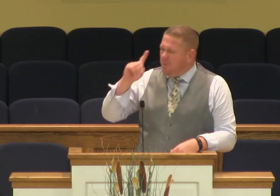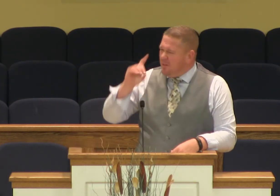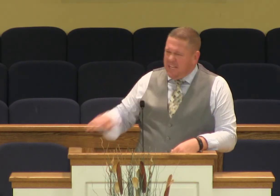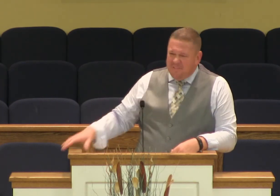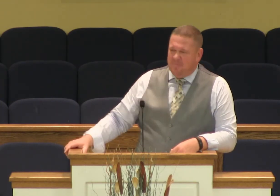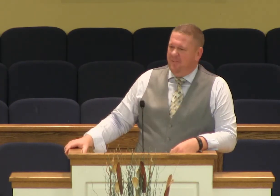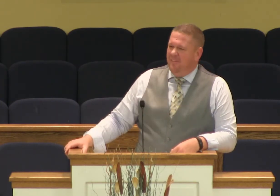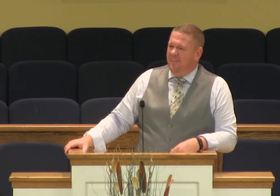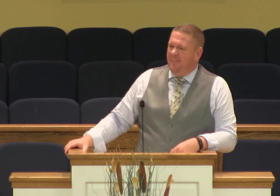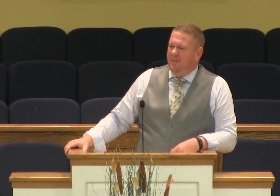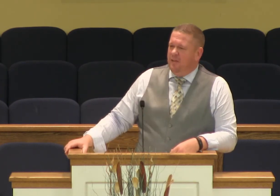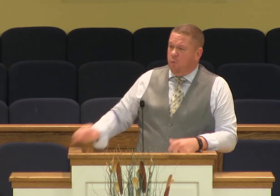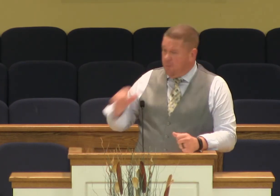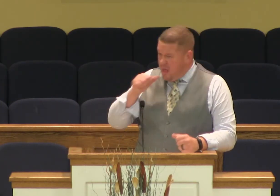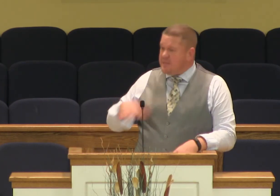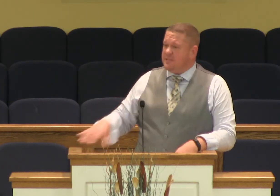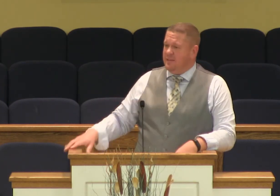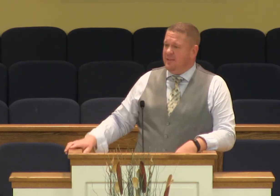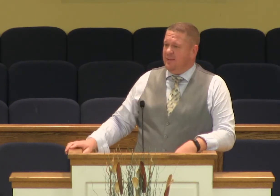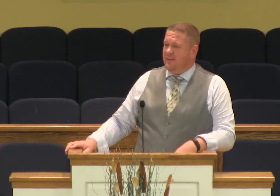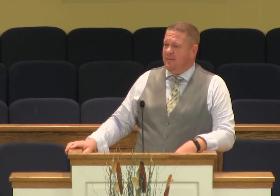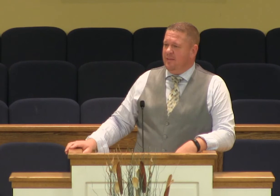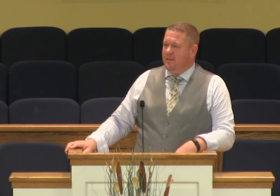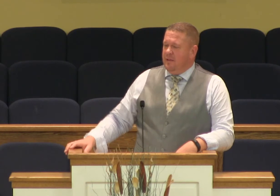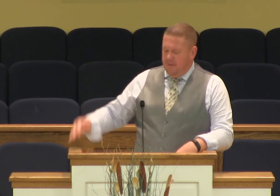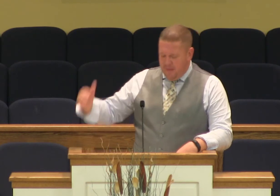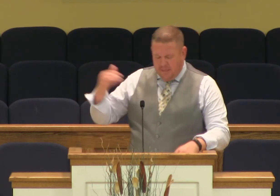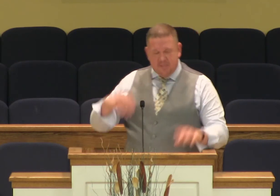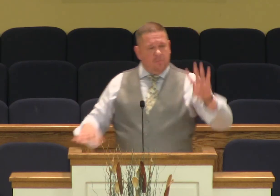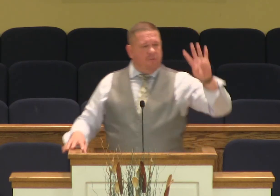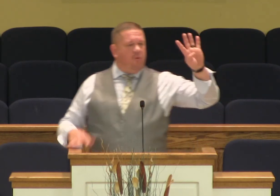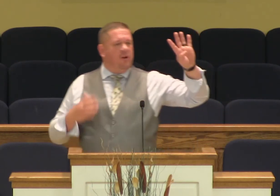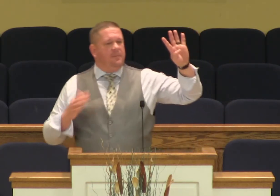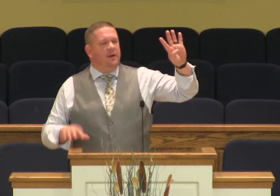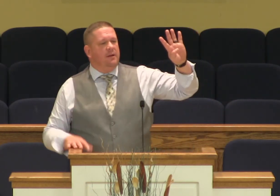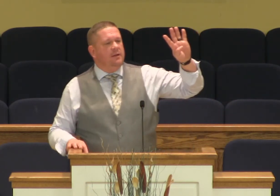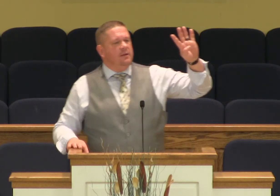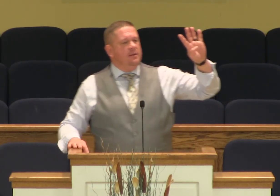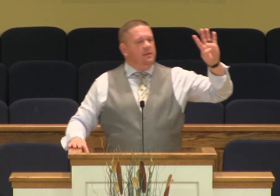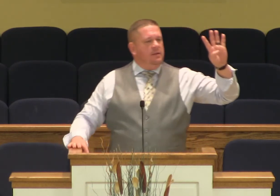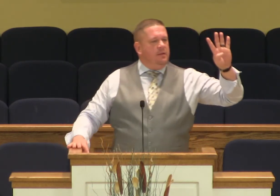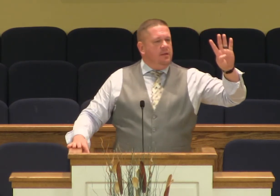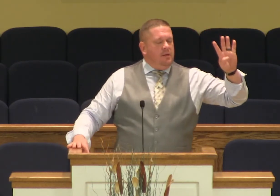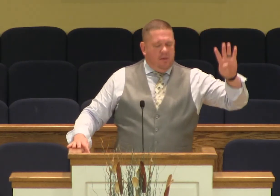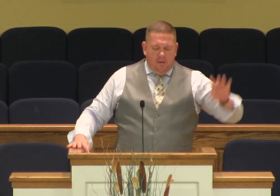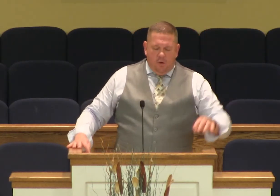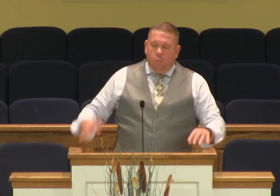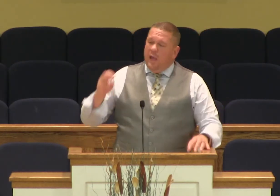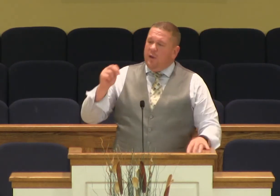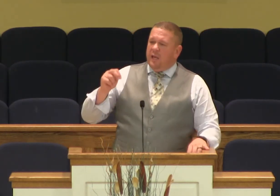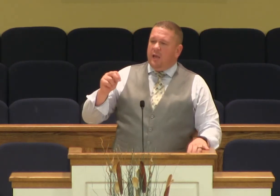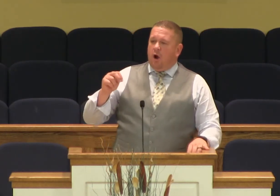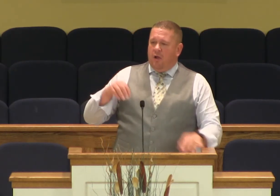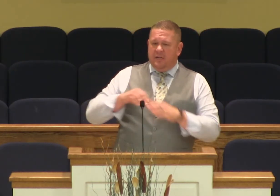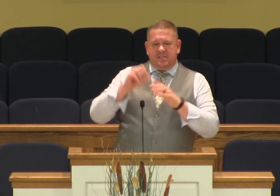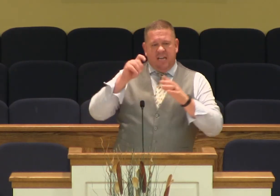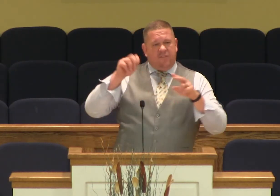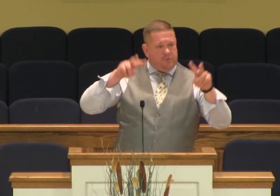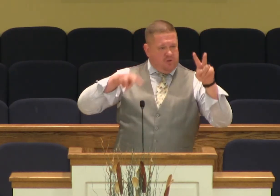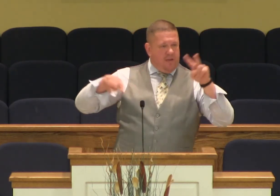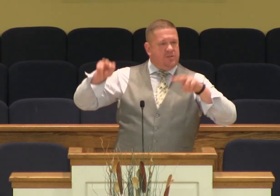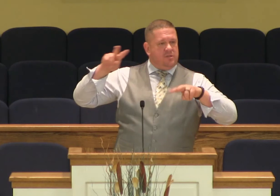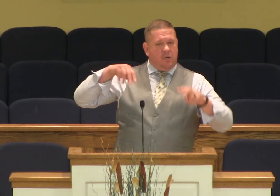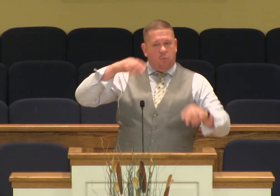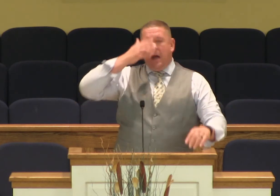That's unbelievable. We're blessed. And that leads to number four, and I'm done. When we are in a state